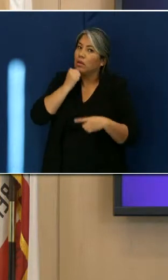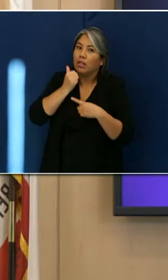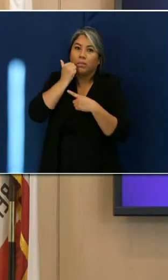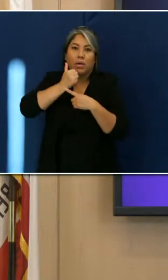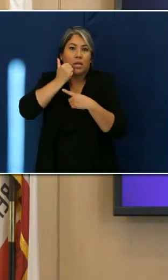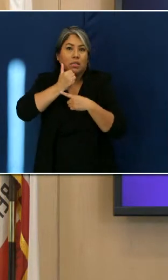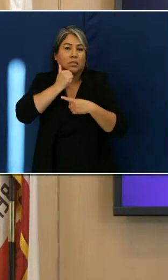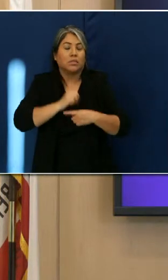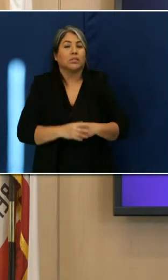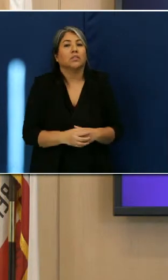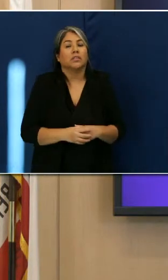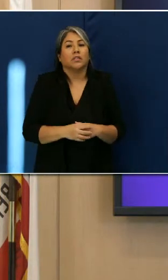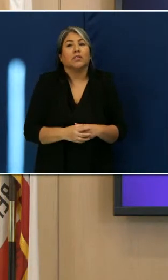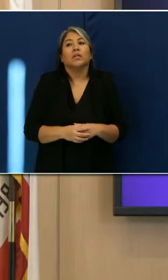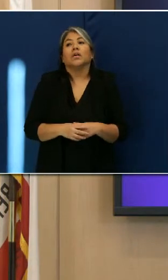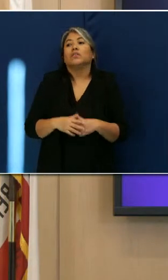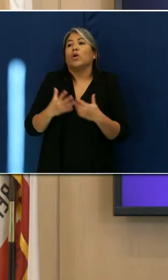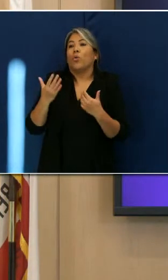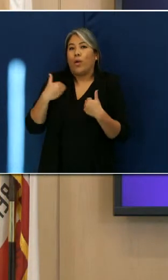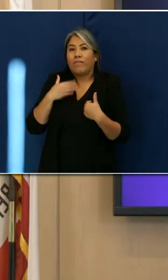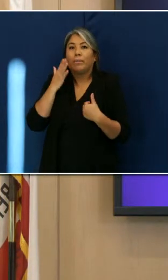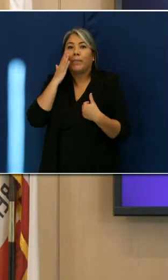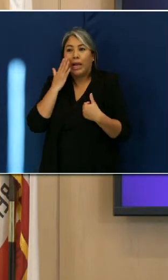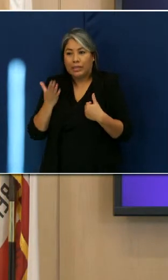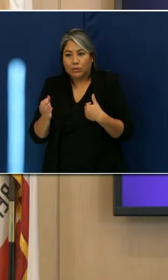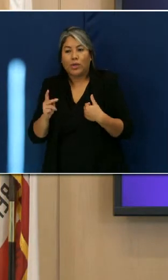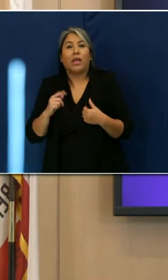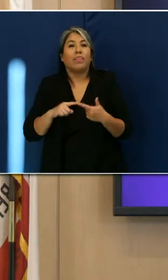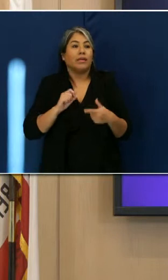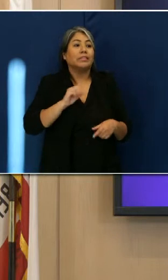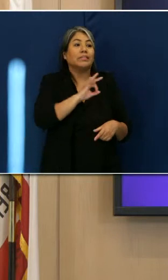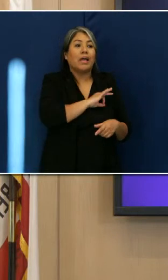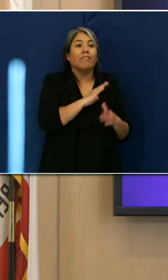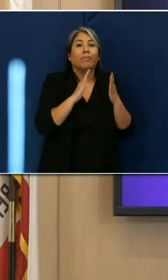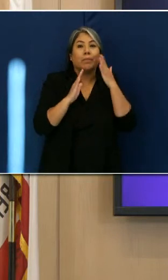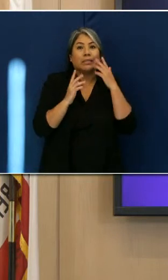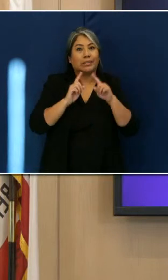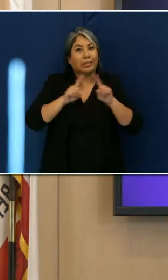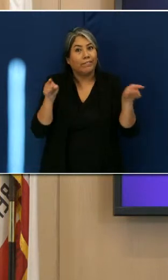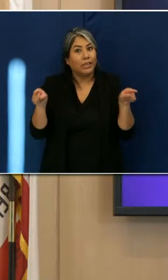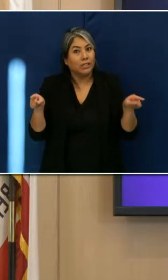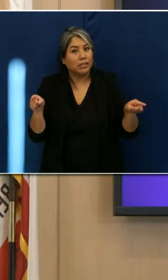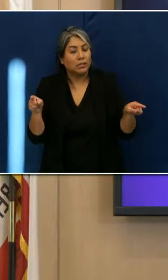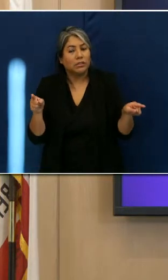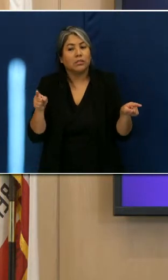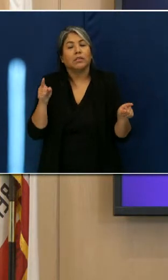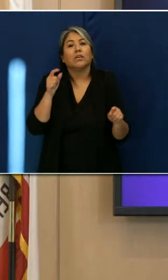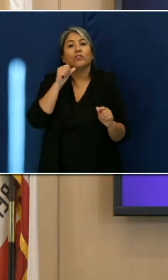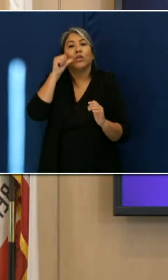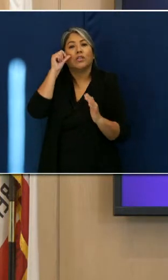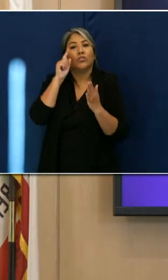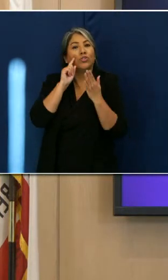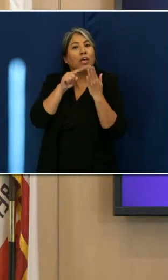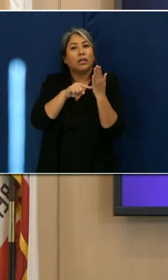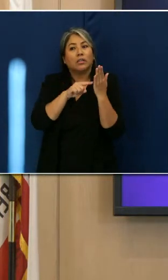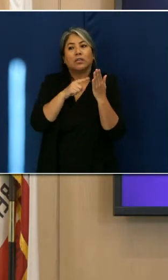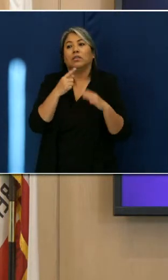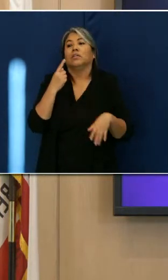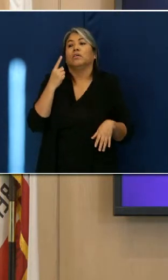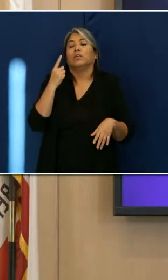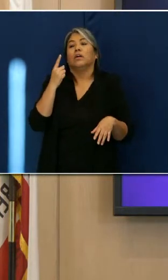there's a difference between physical beds and then staffed beds. And as of yesterday, our staff beds that are